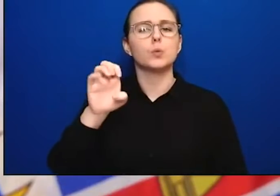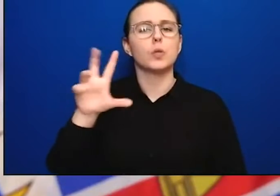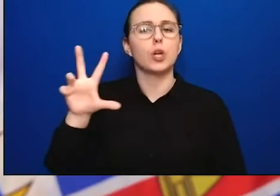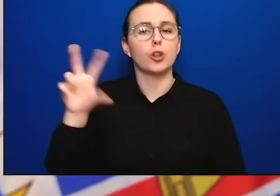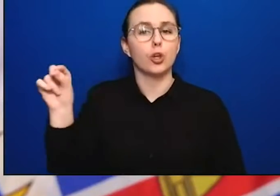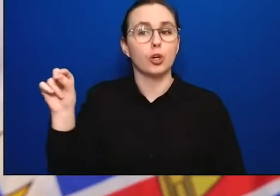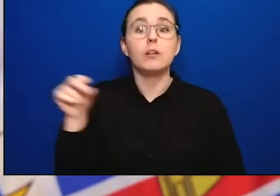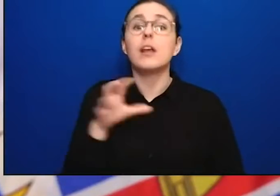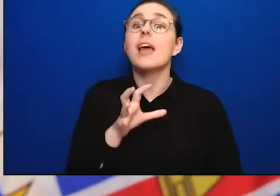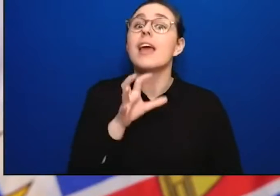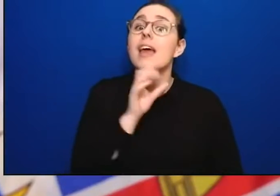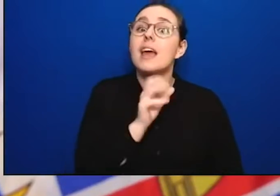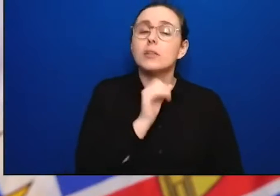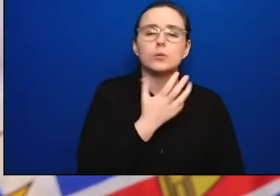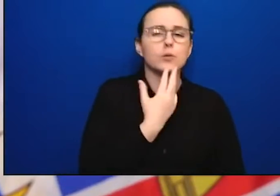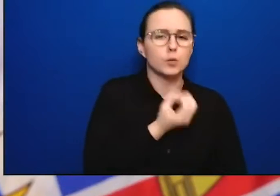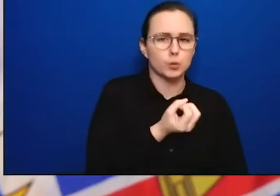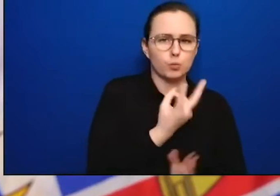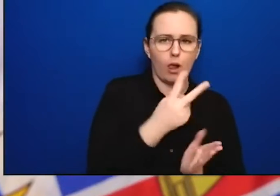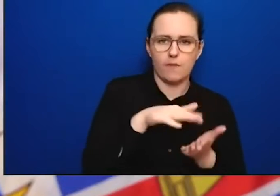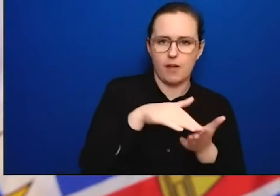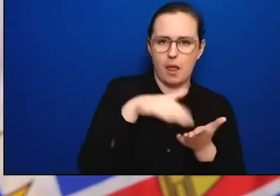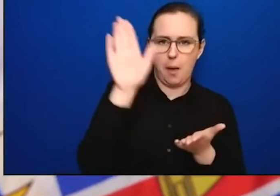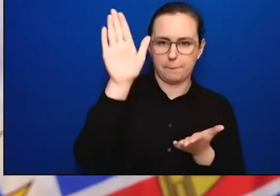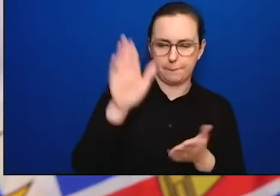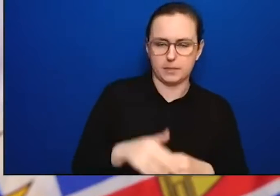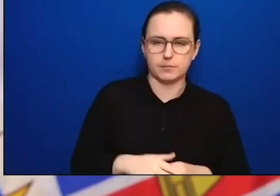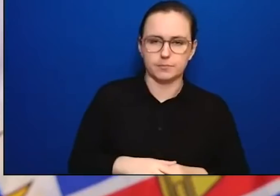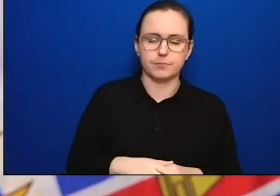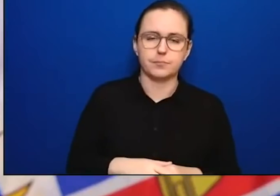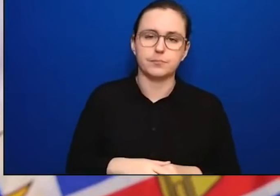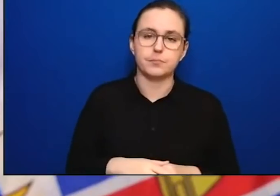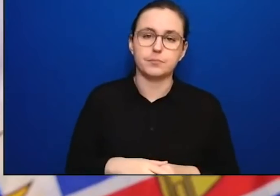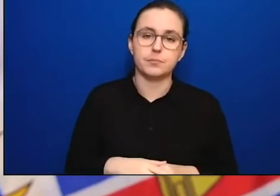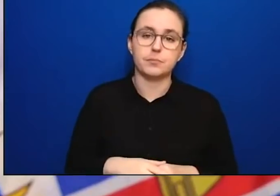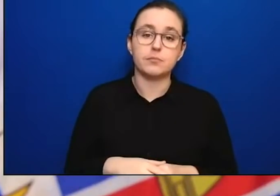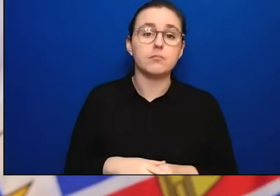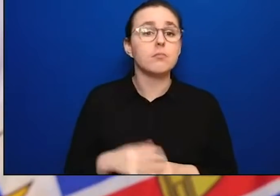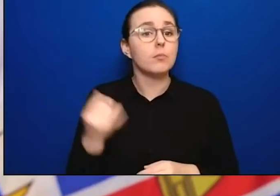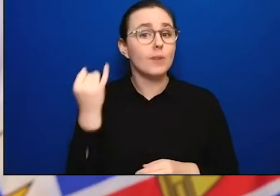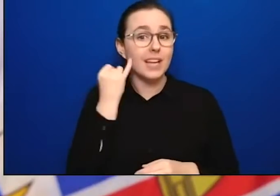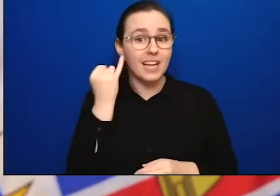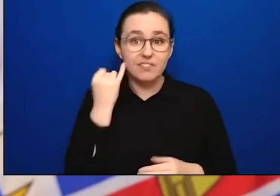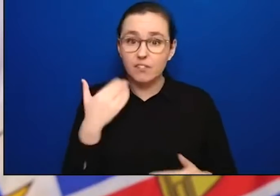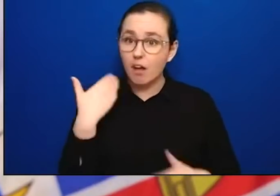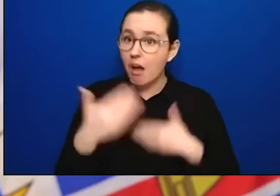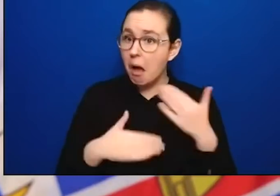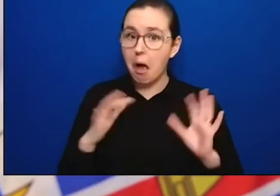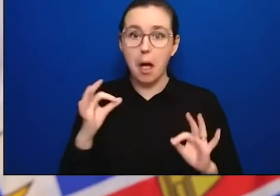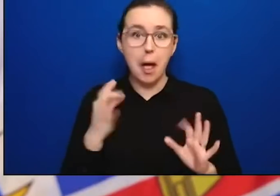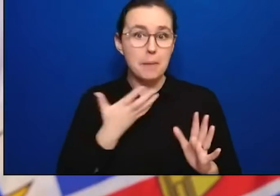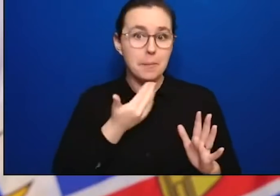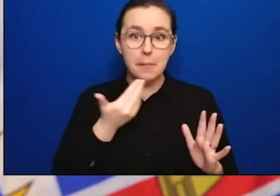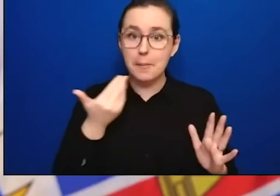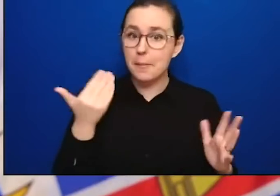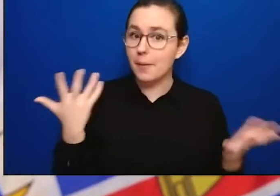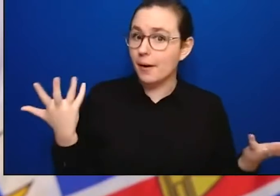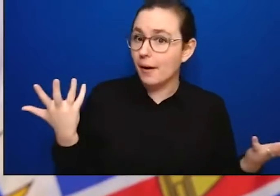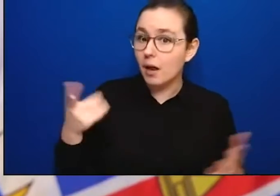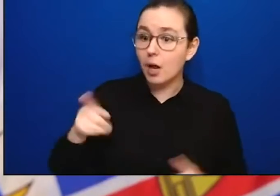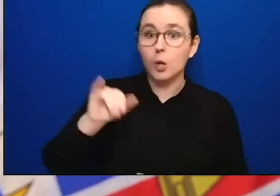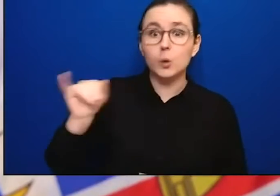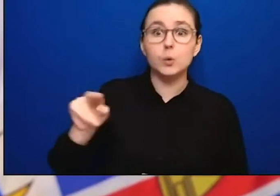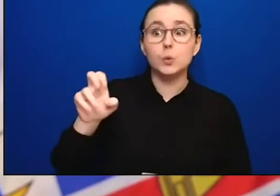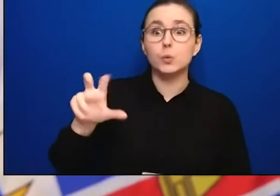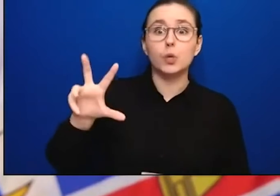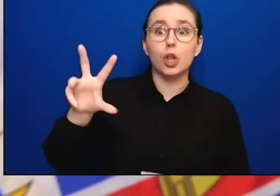30th. And it will continue to apply to people over the age of 12. If we are in a better